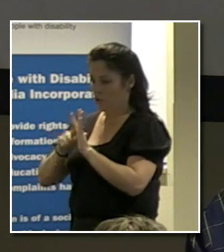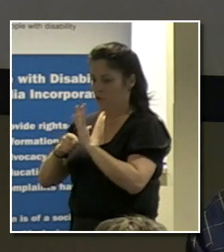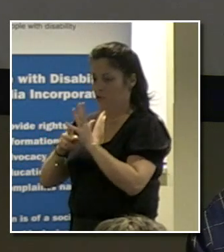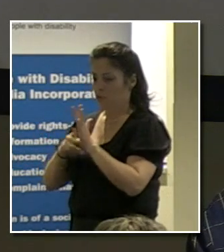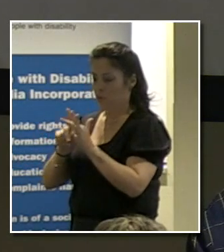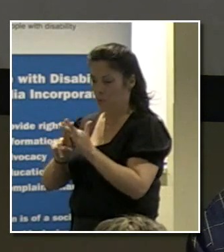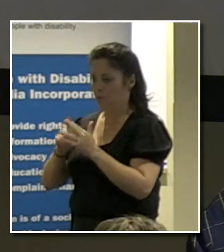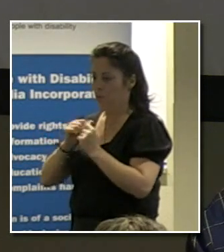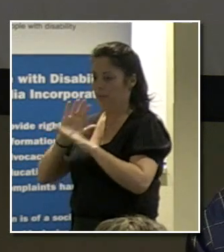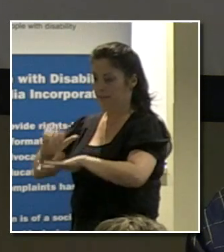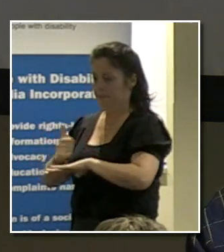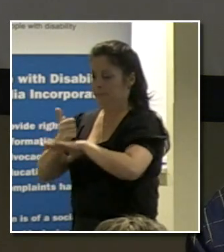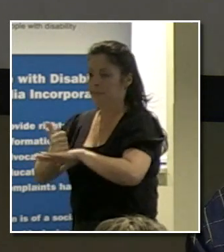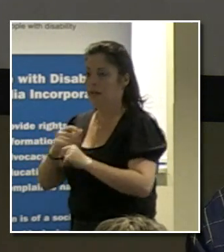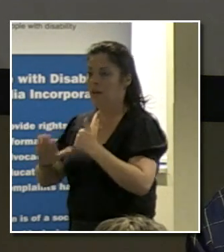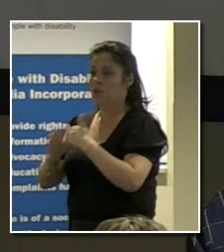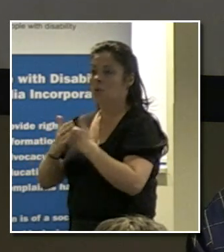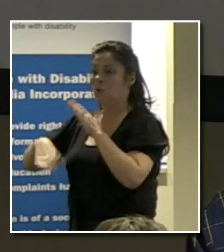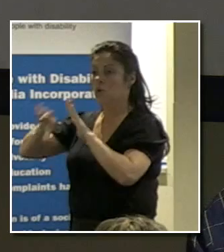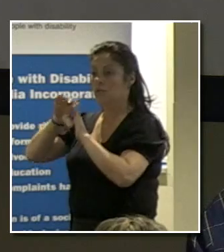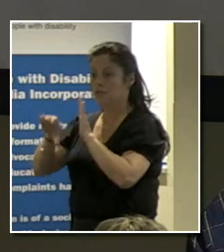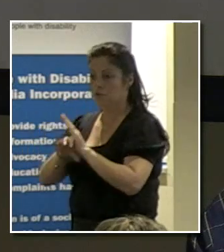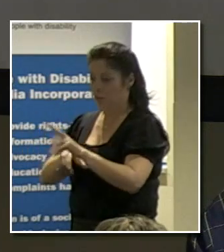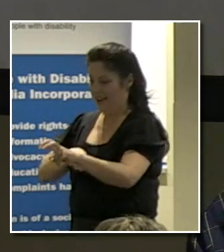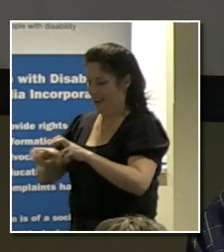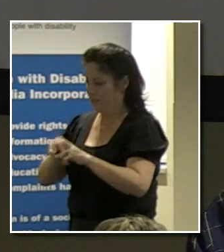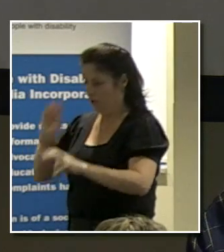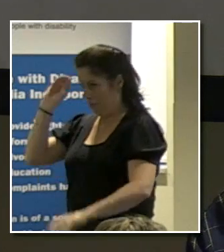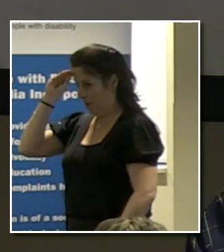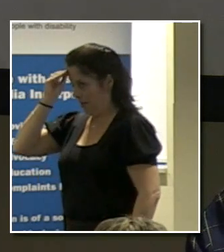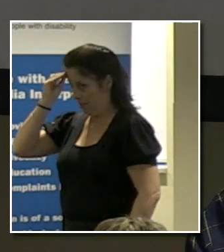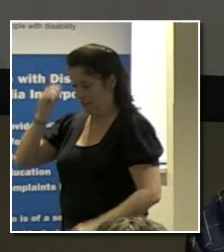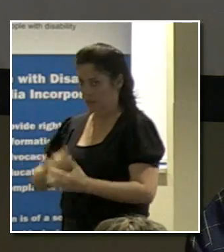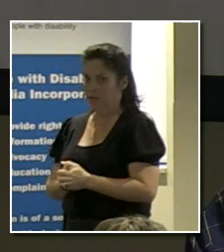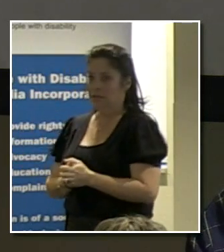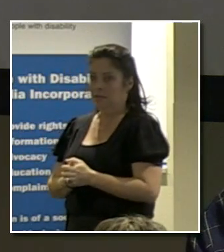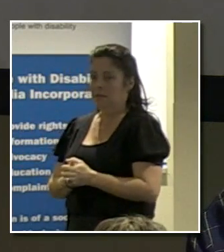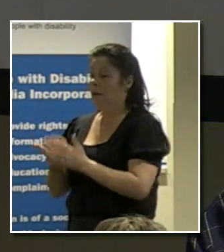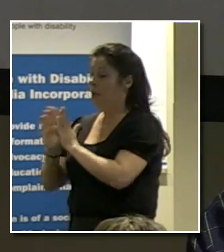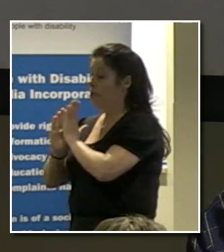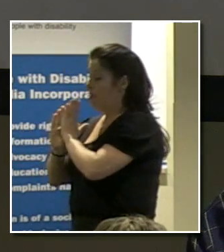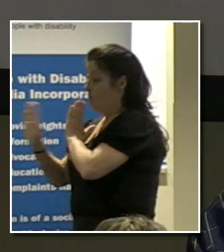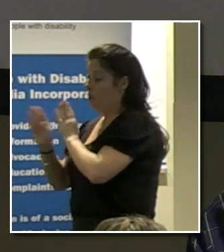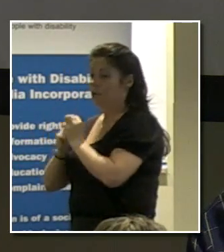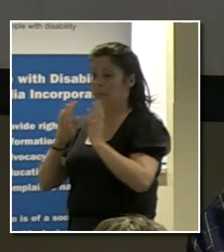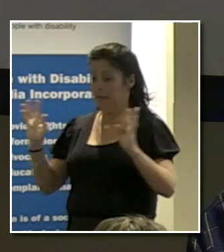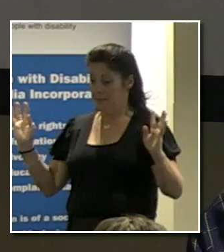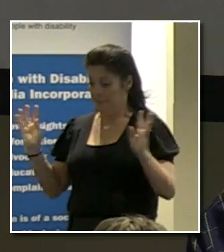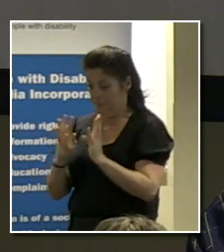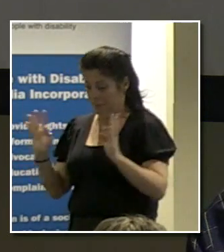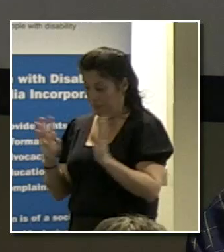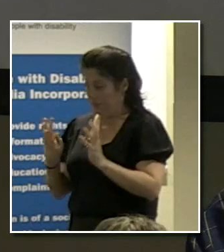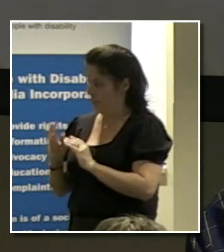political action committee in order to plan our key themes and campaign approaches. And the board's actually been meeting over the